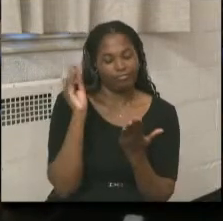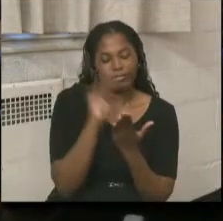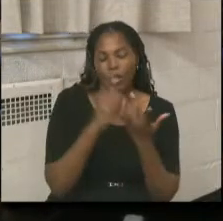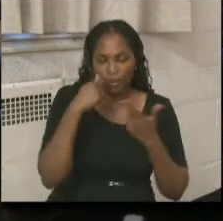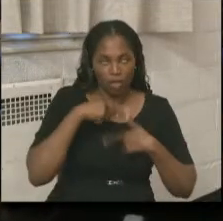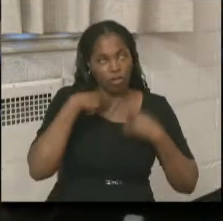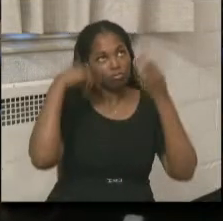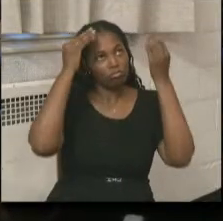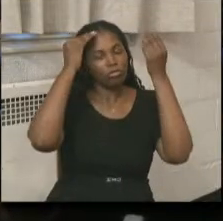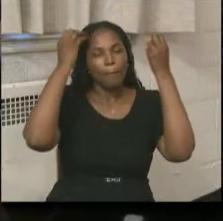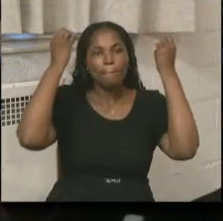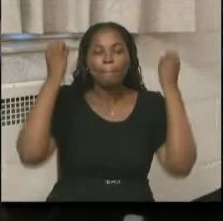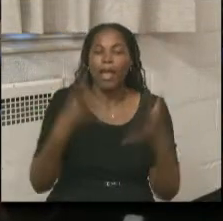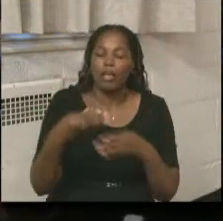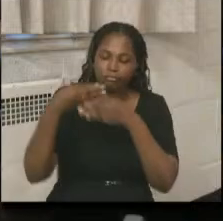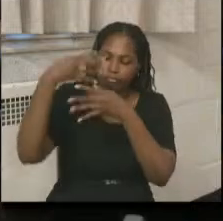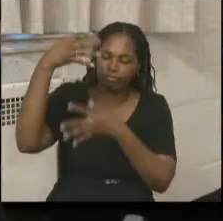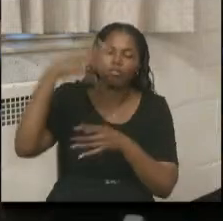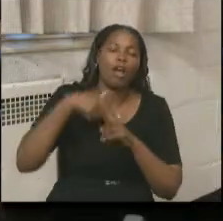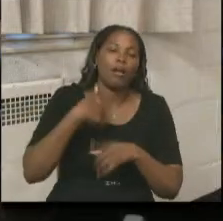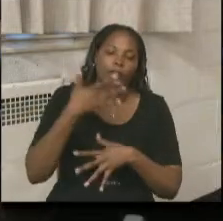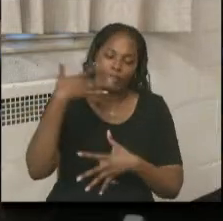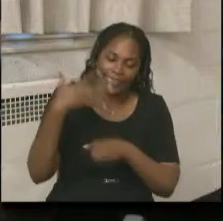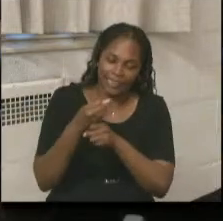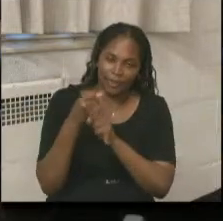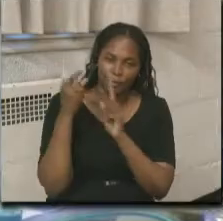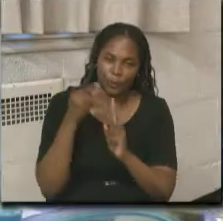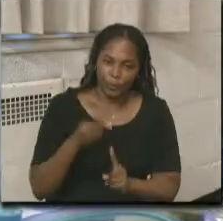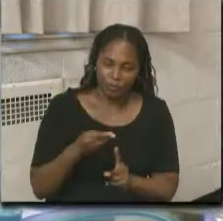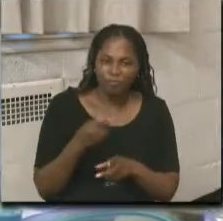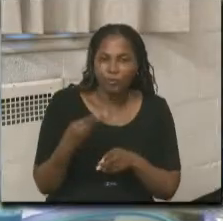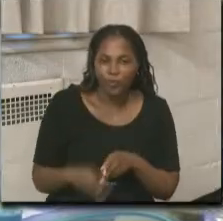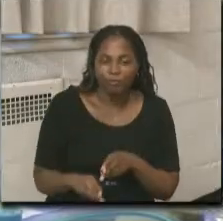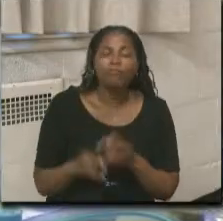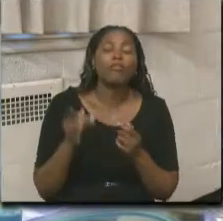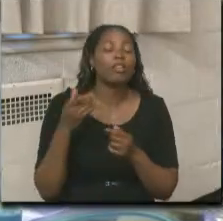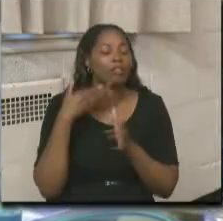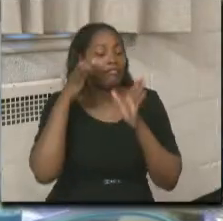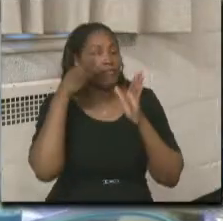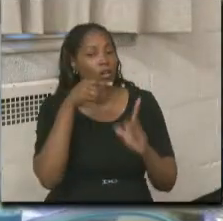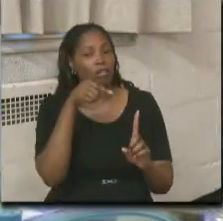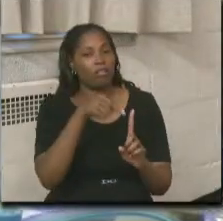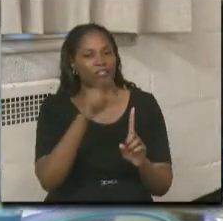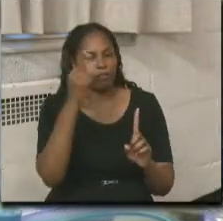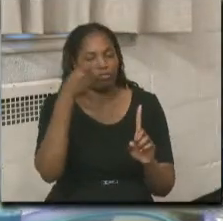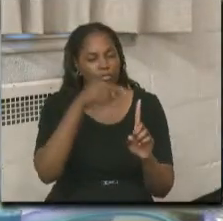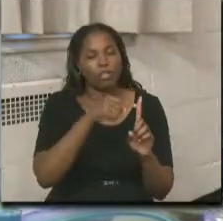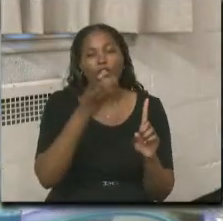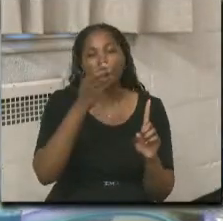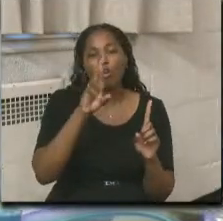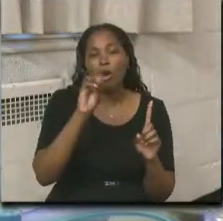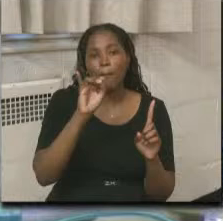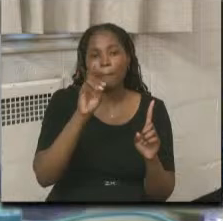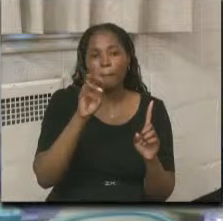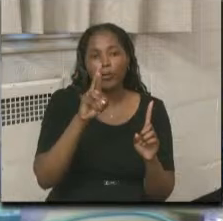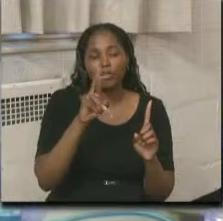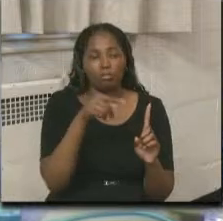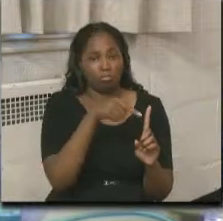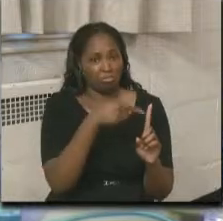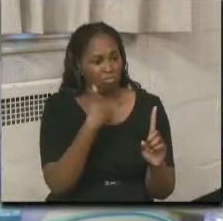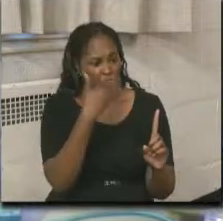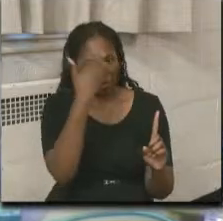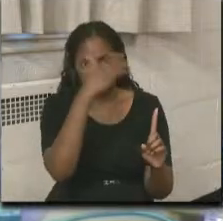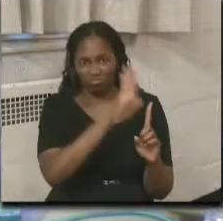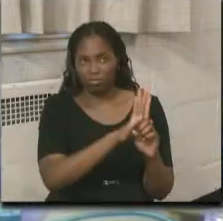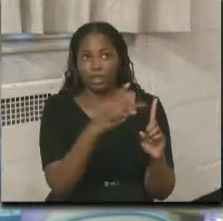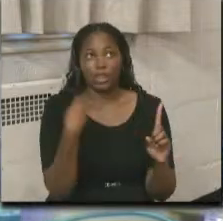thoughts that come to mind, but I'm gonna be brief. First, I want to start with Dr. Miller. I've been knowing Dr. Miller